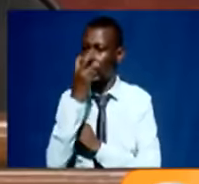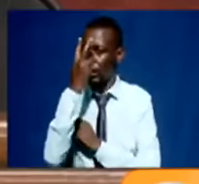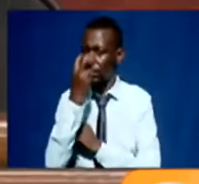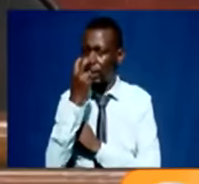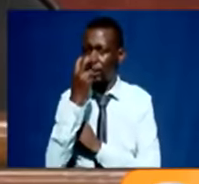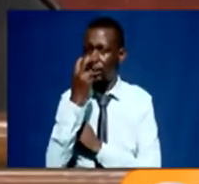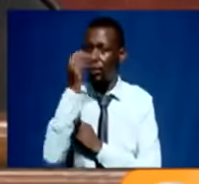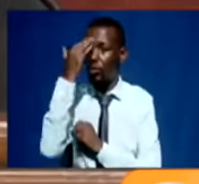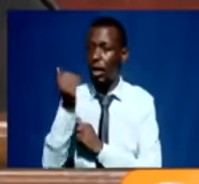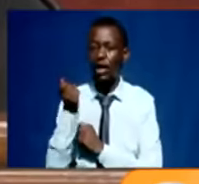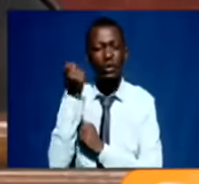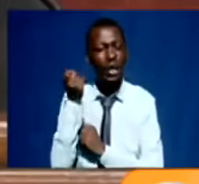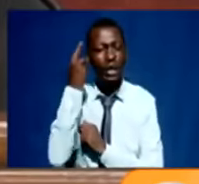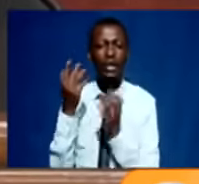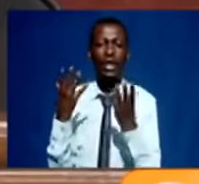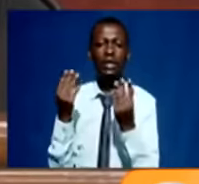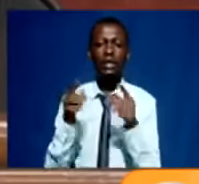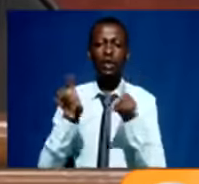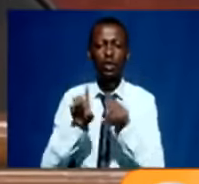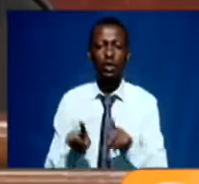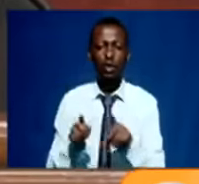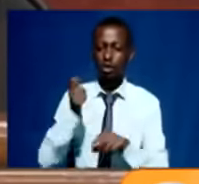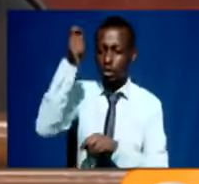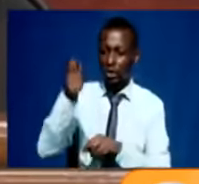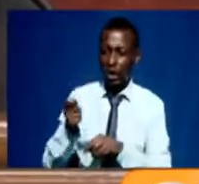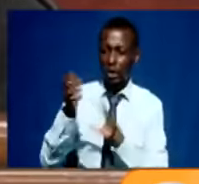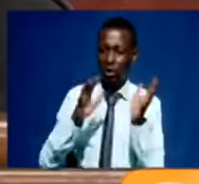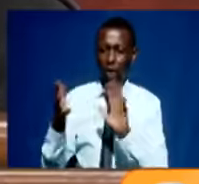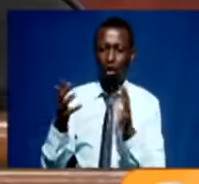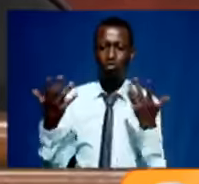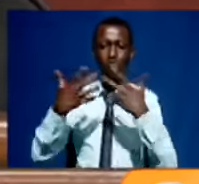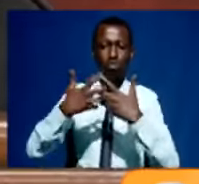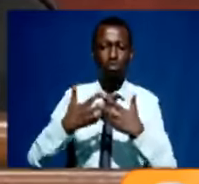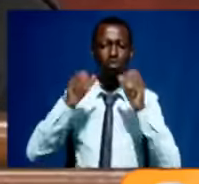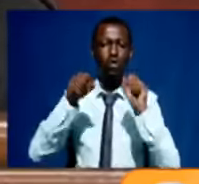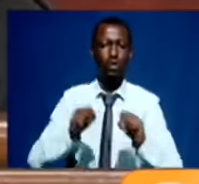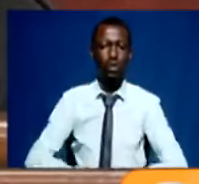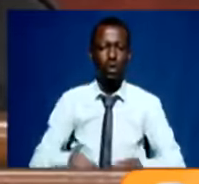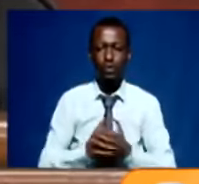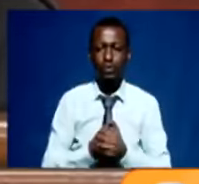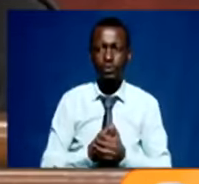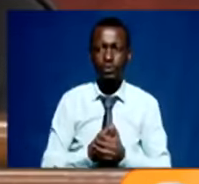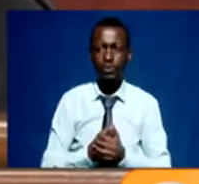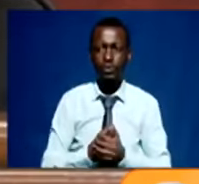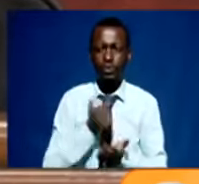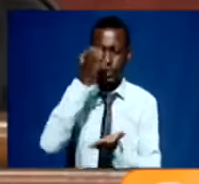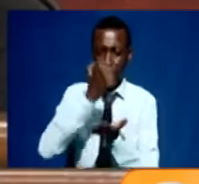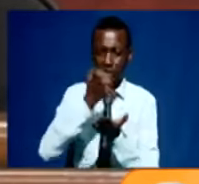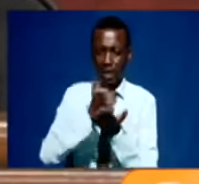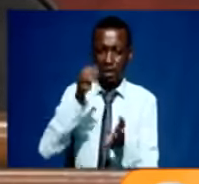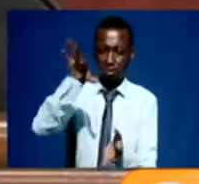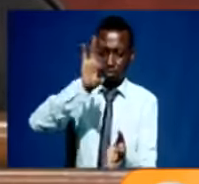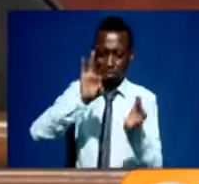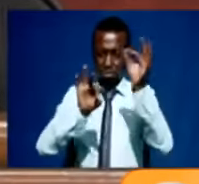for ease of understanding and flow of the judgment. And so right now I'm analyzing the evidence the